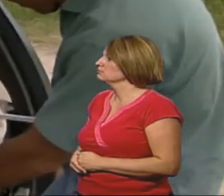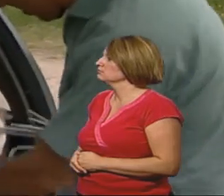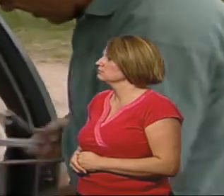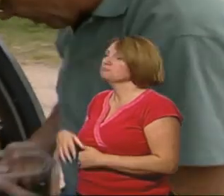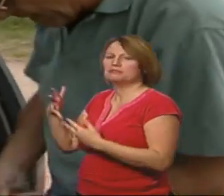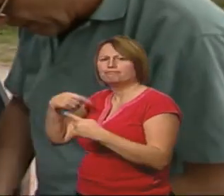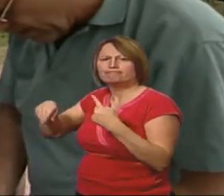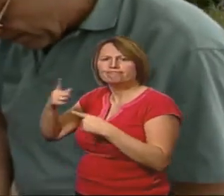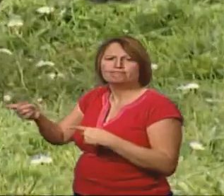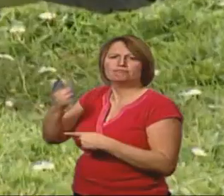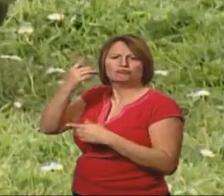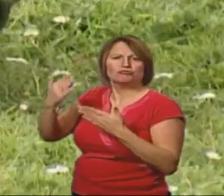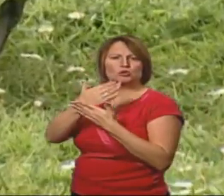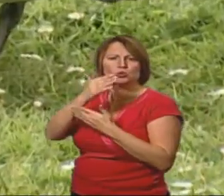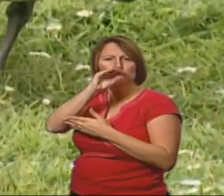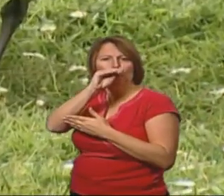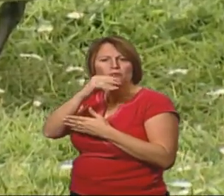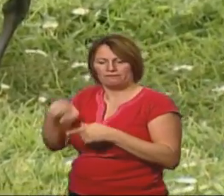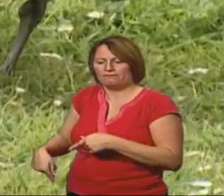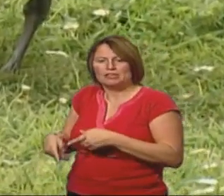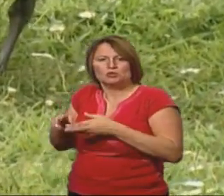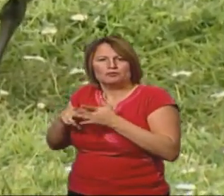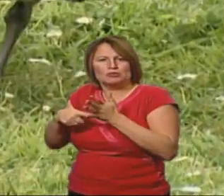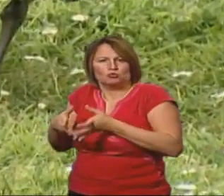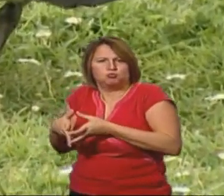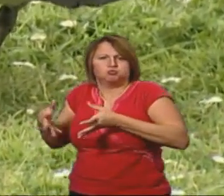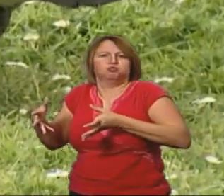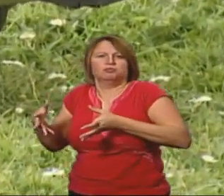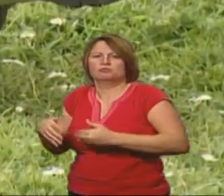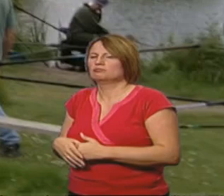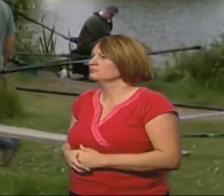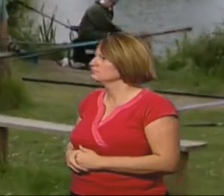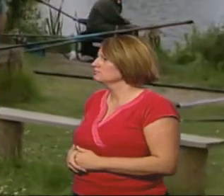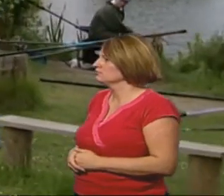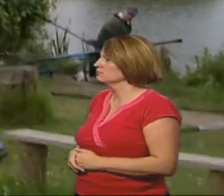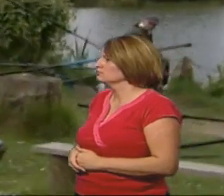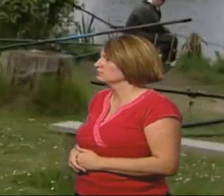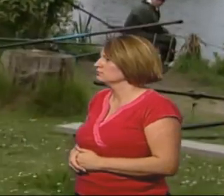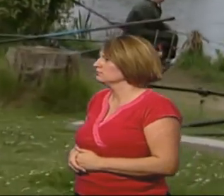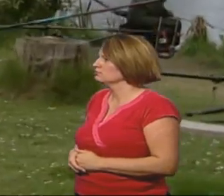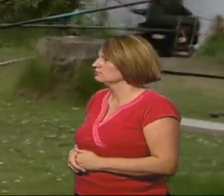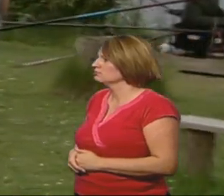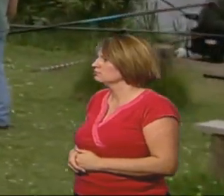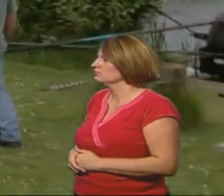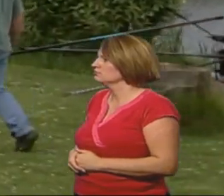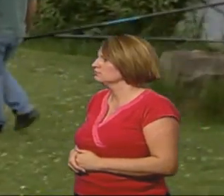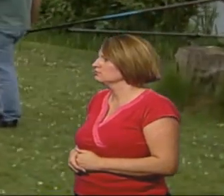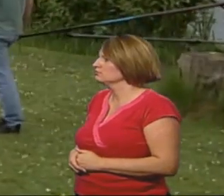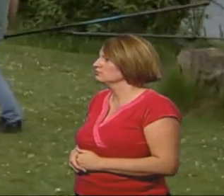We've been called to rescue a goose that has a badly swollen foot. Hello, Mum. Hello, Mum.